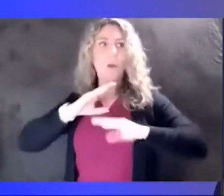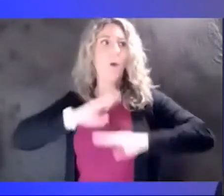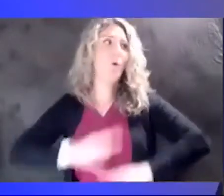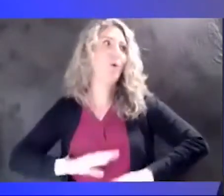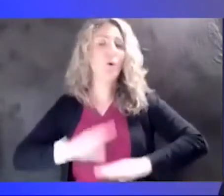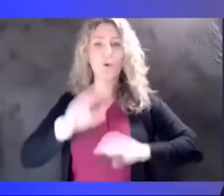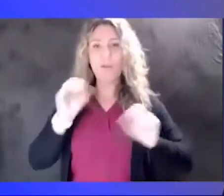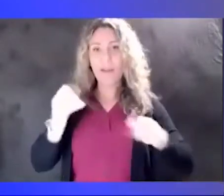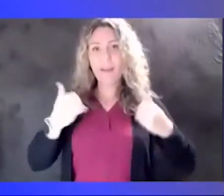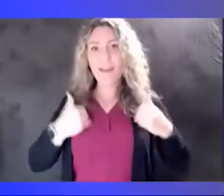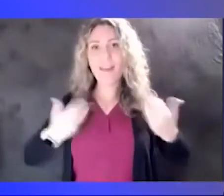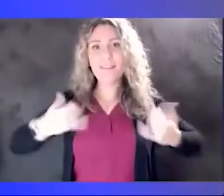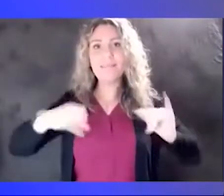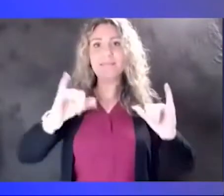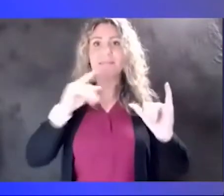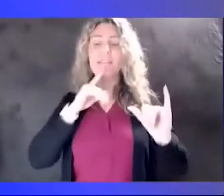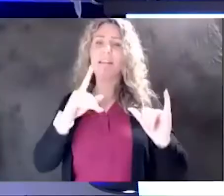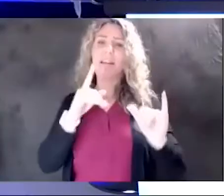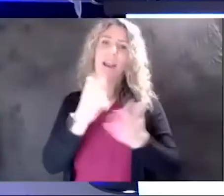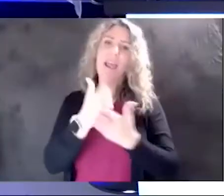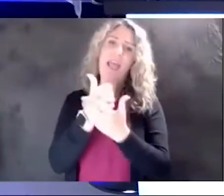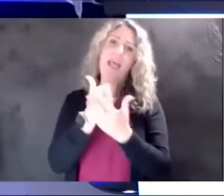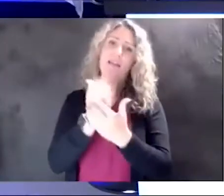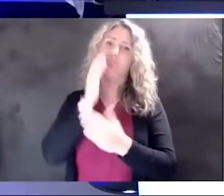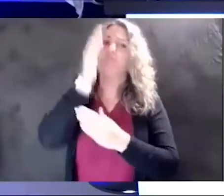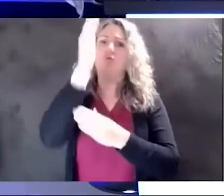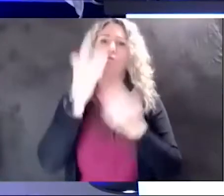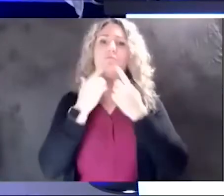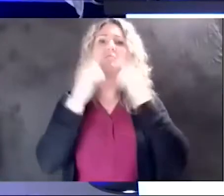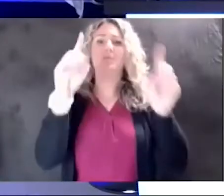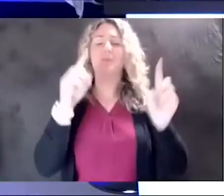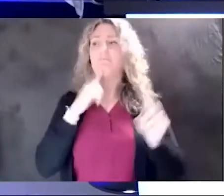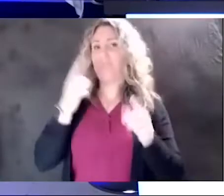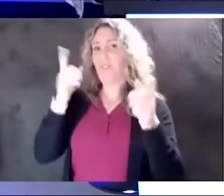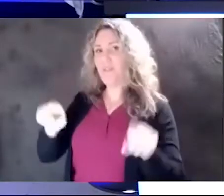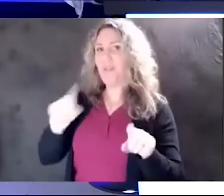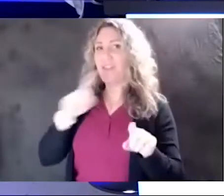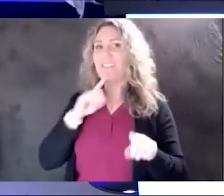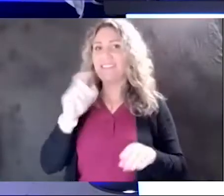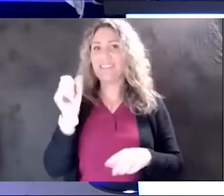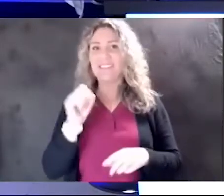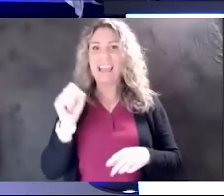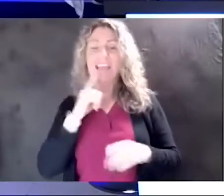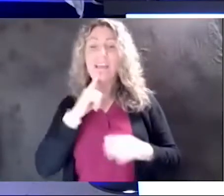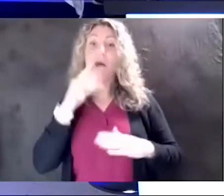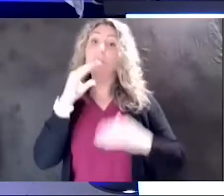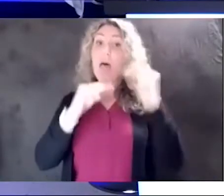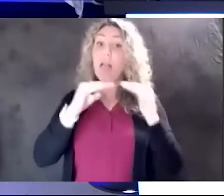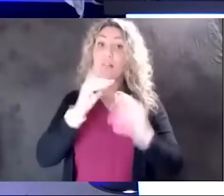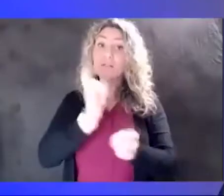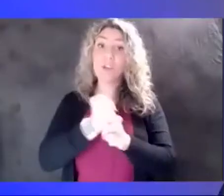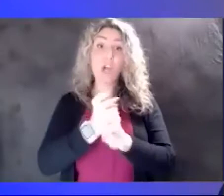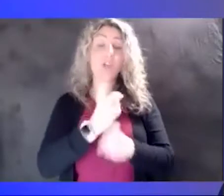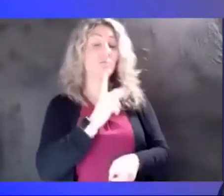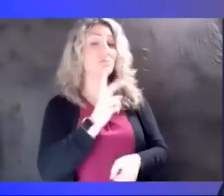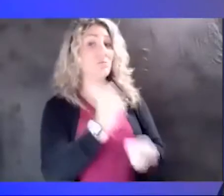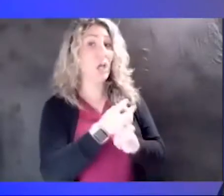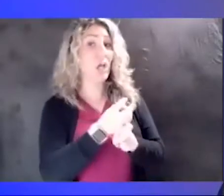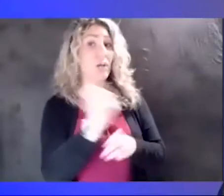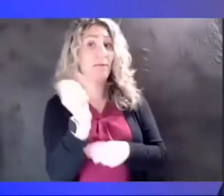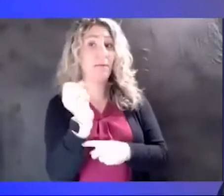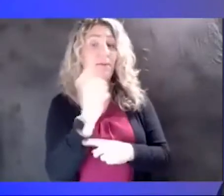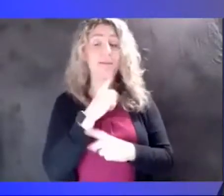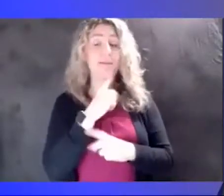the long-term success better. I agree. For sure. Yeah, that's good. Balance is hard, though. It is hard. It's really tough, but I